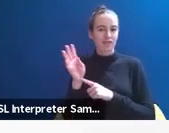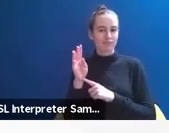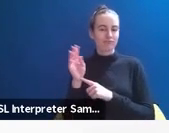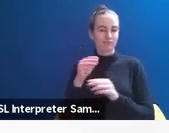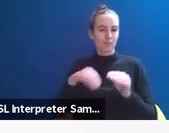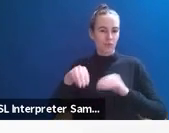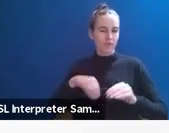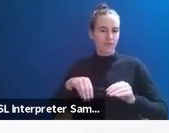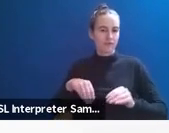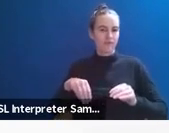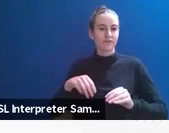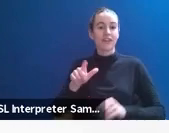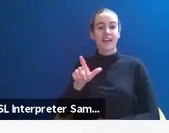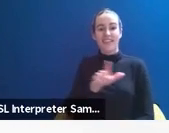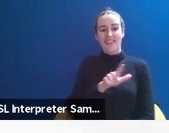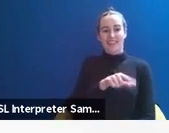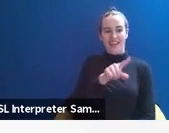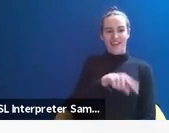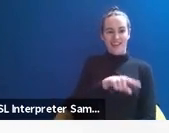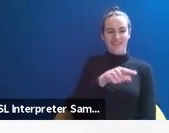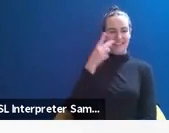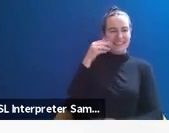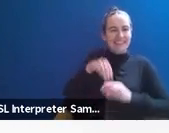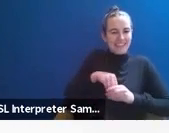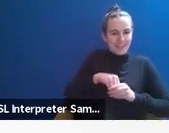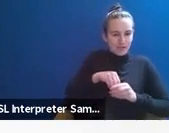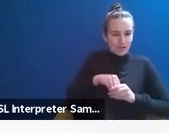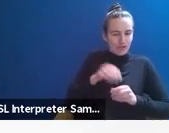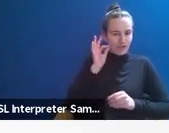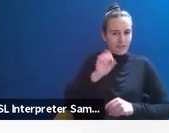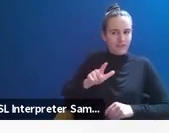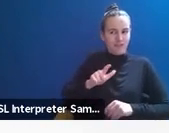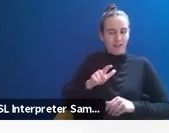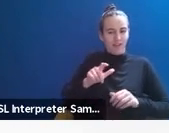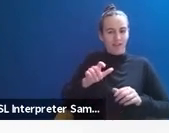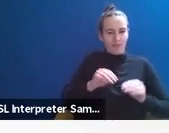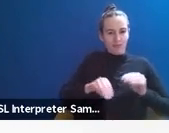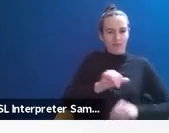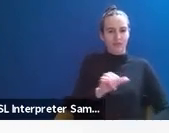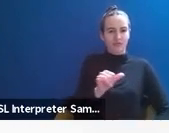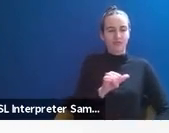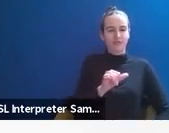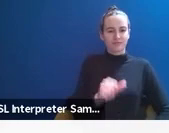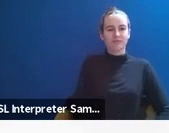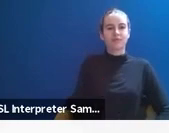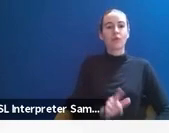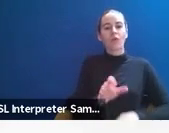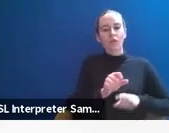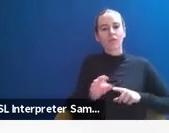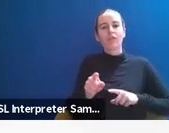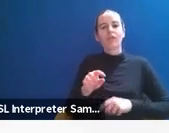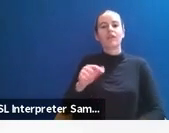observe then on the left-hand side of that picture, the inner hair cell being activated. That releases a neurotransmitter called glutamate into